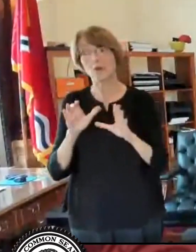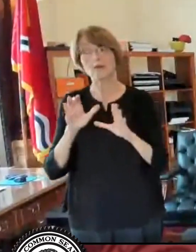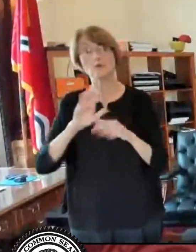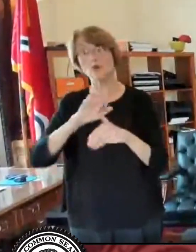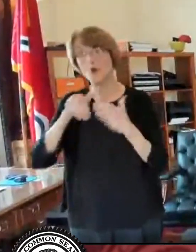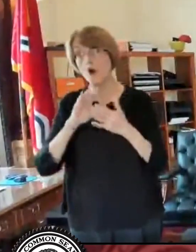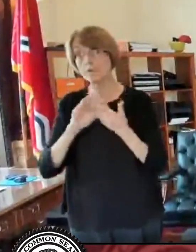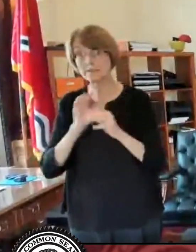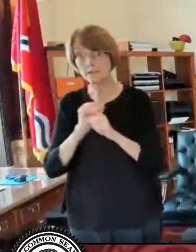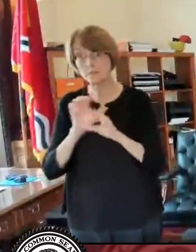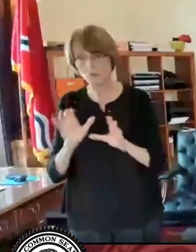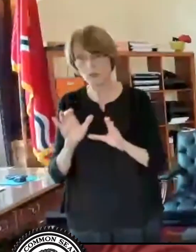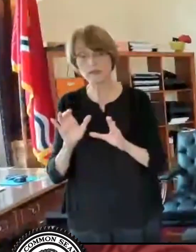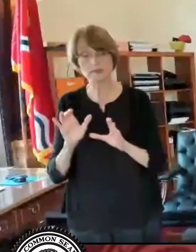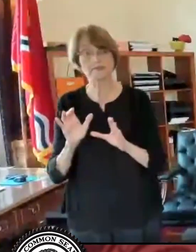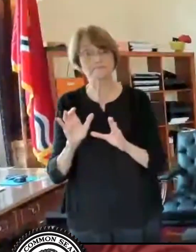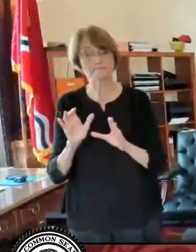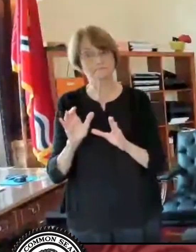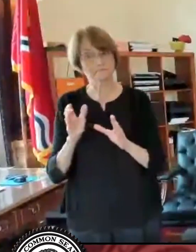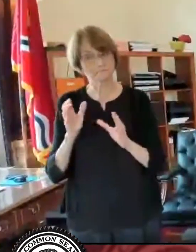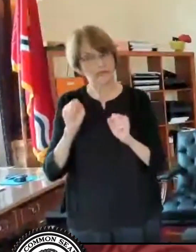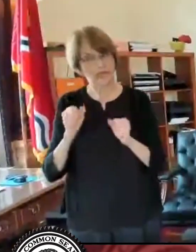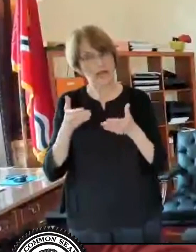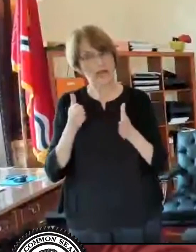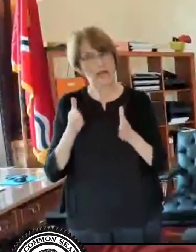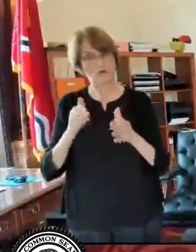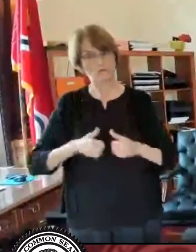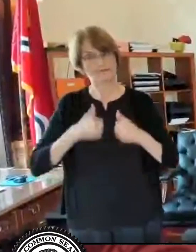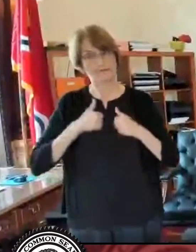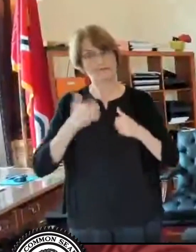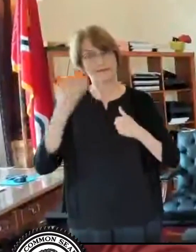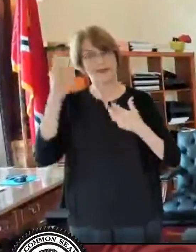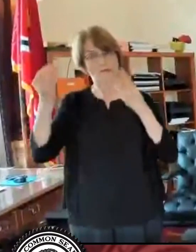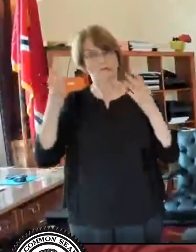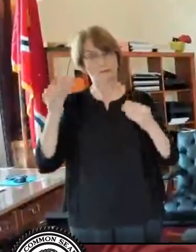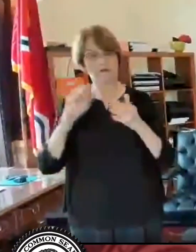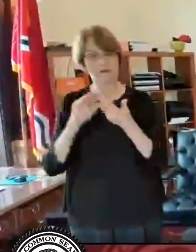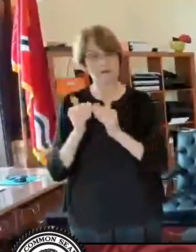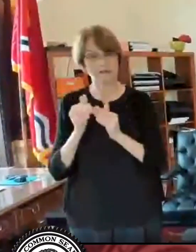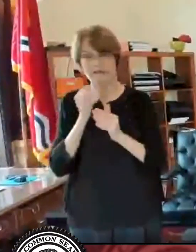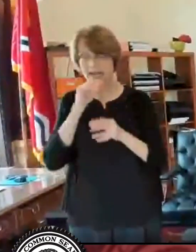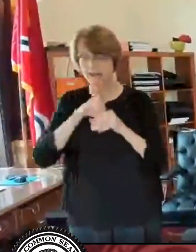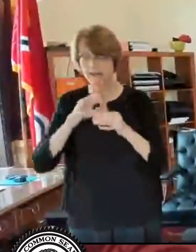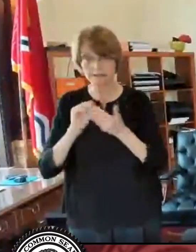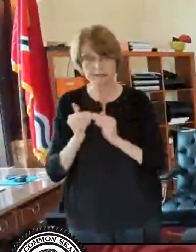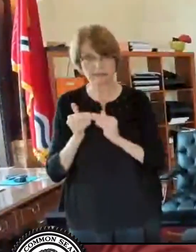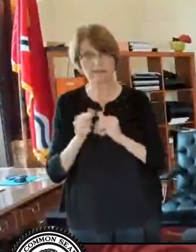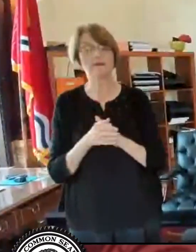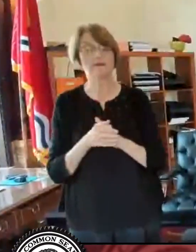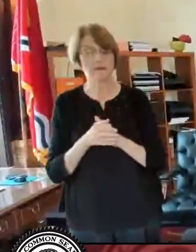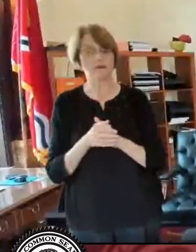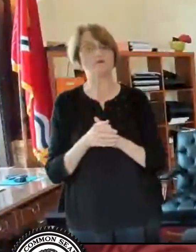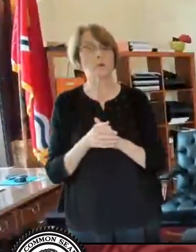department should be allowed to live outside the city. So that's a question that'll be answered in November.